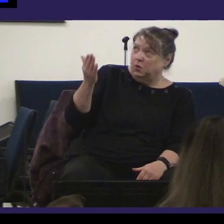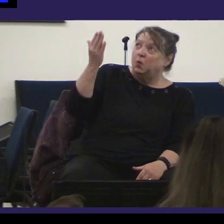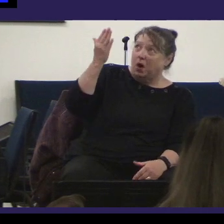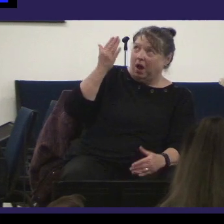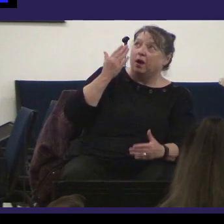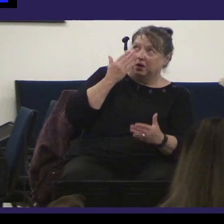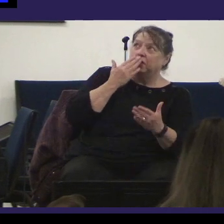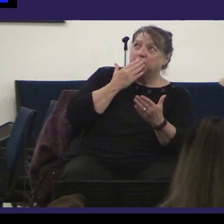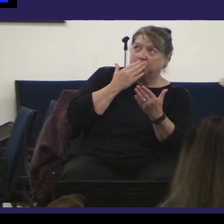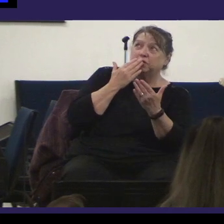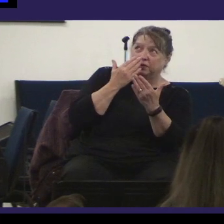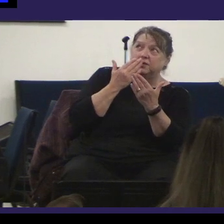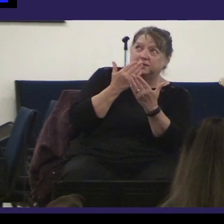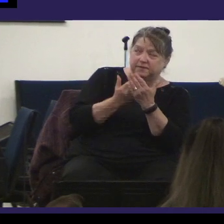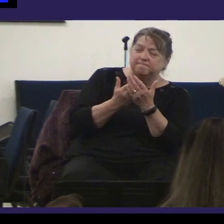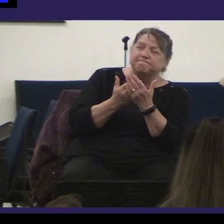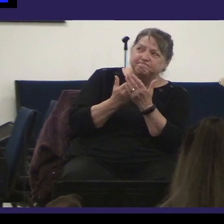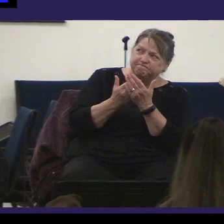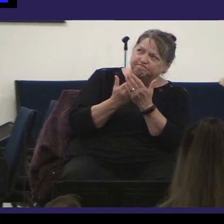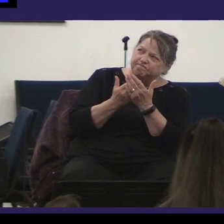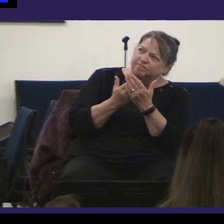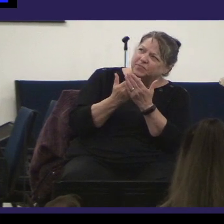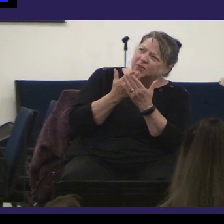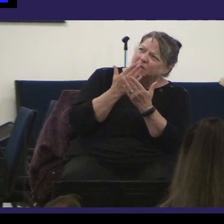Oh, you are good,